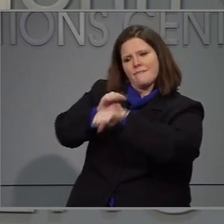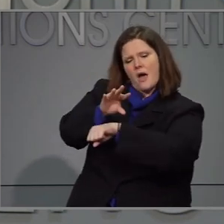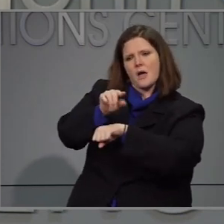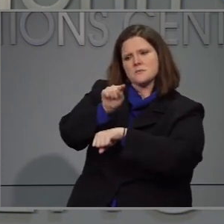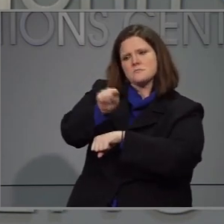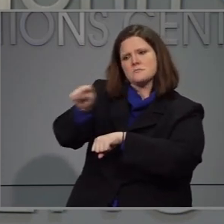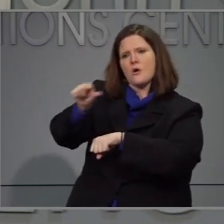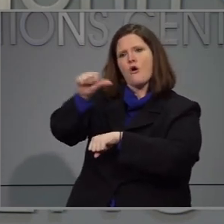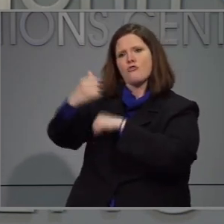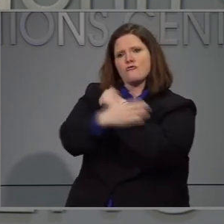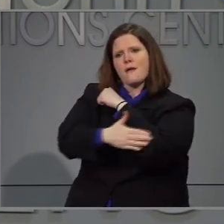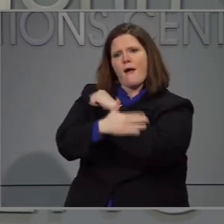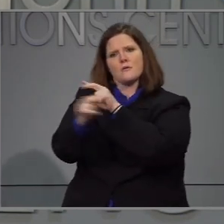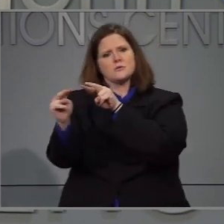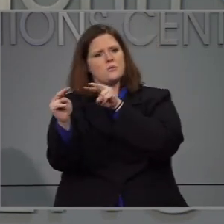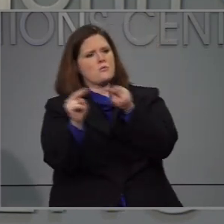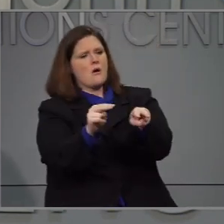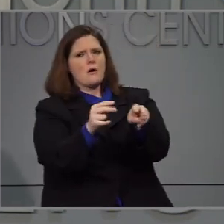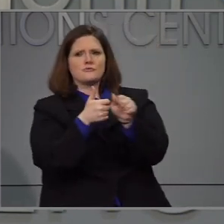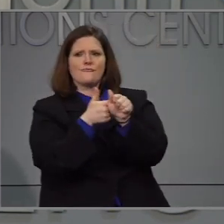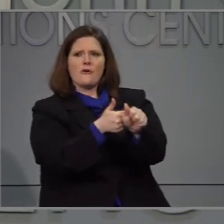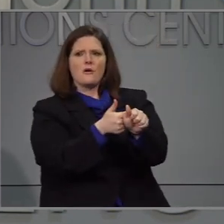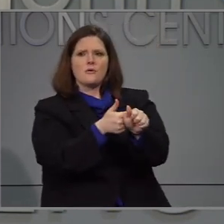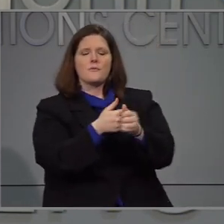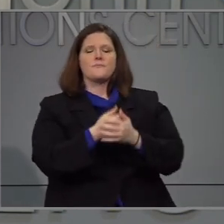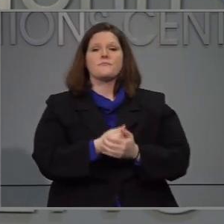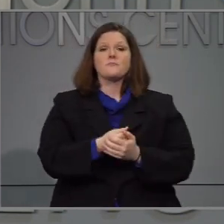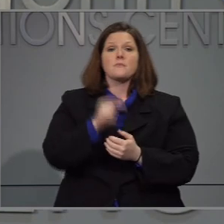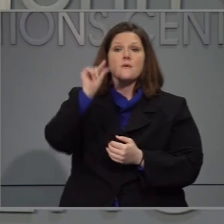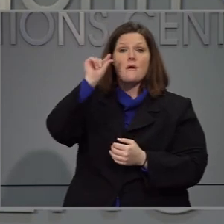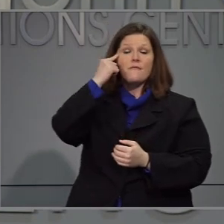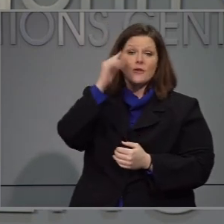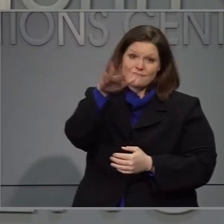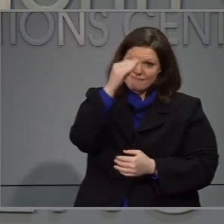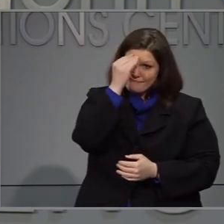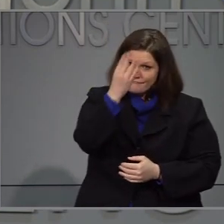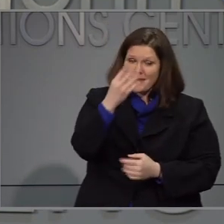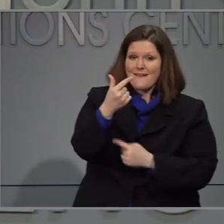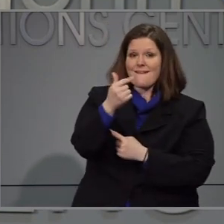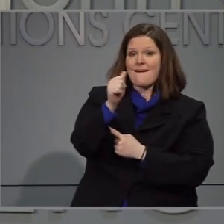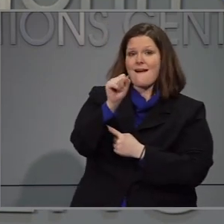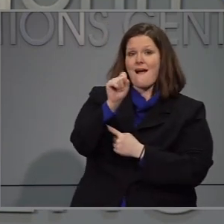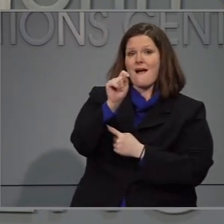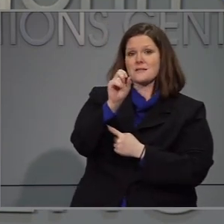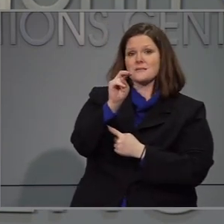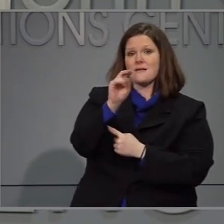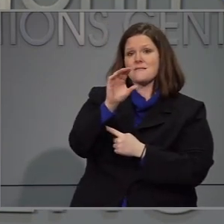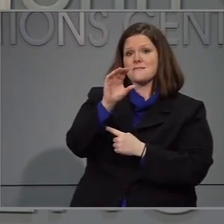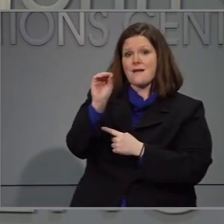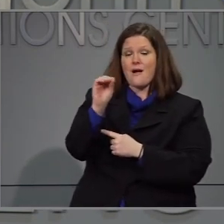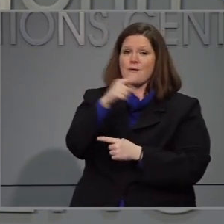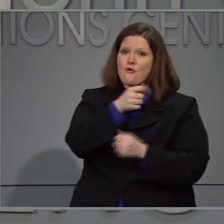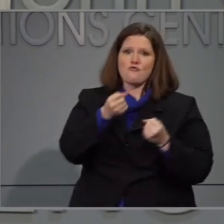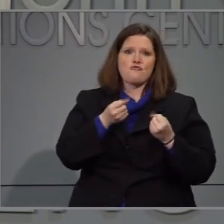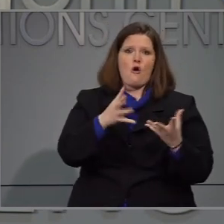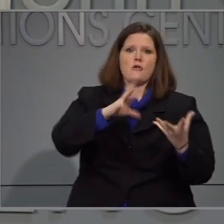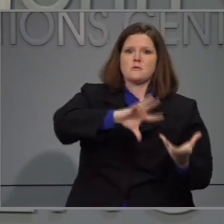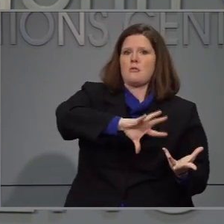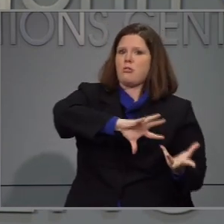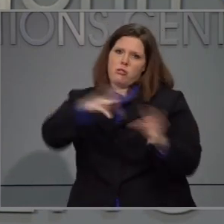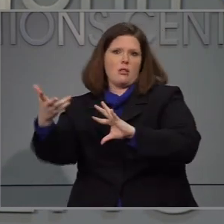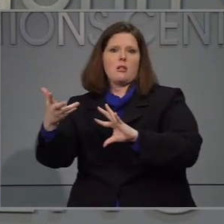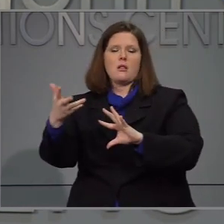the community? That action created confusion in a pandemic, and